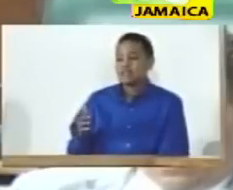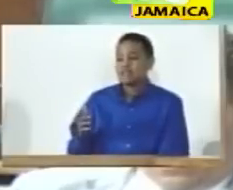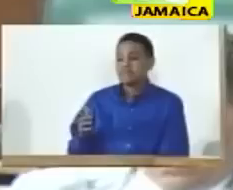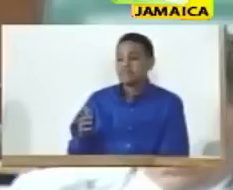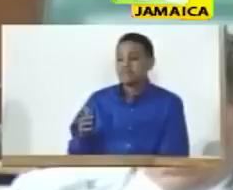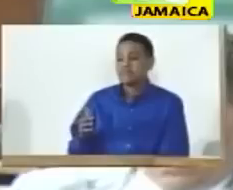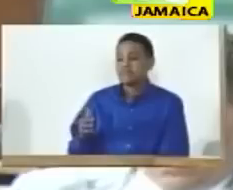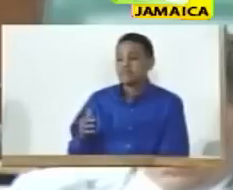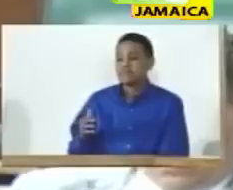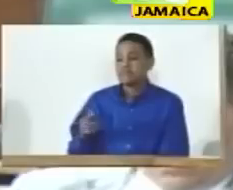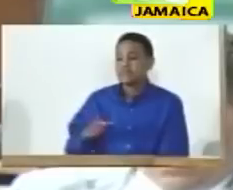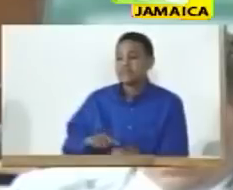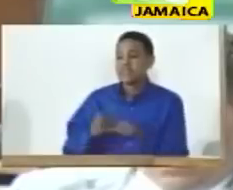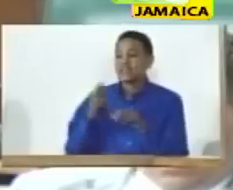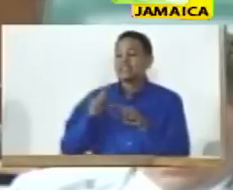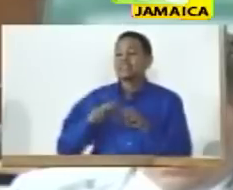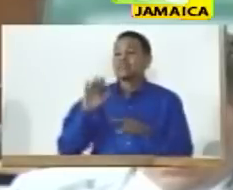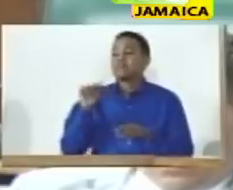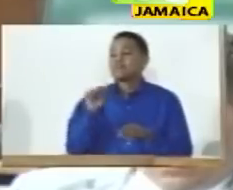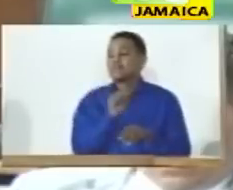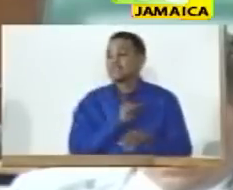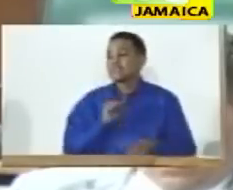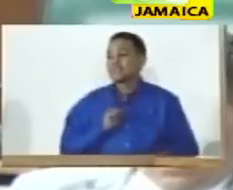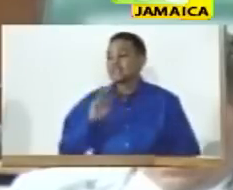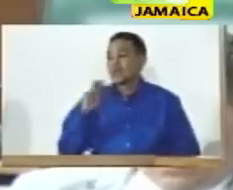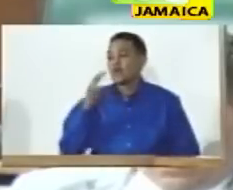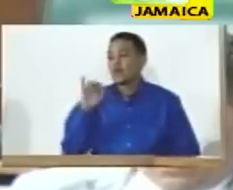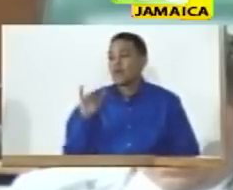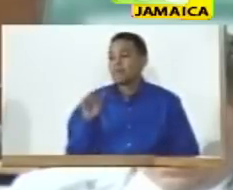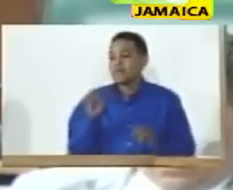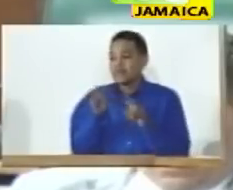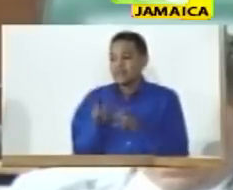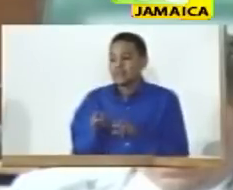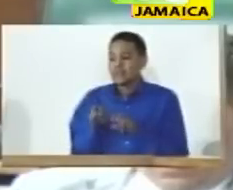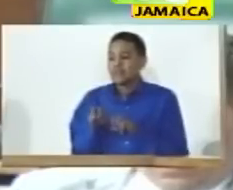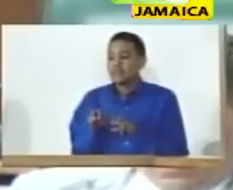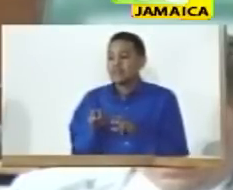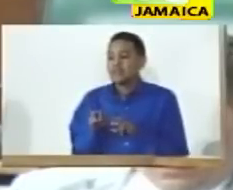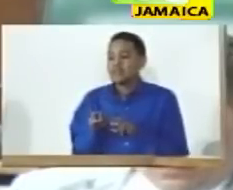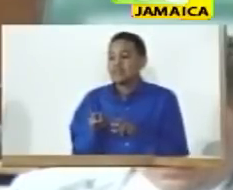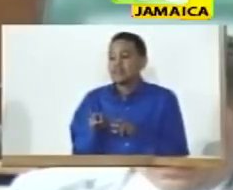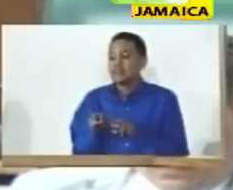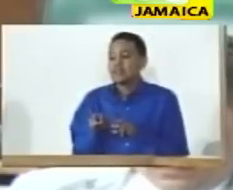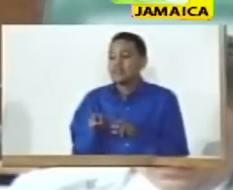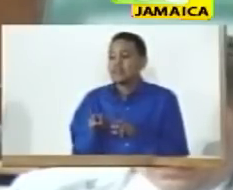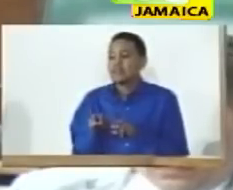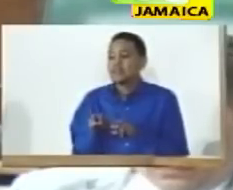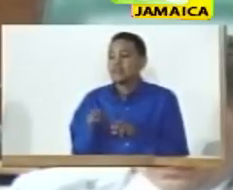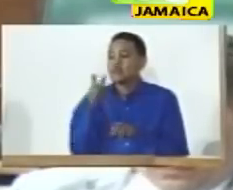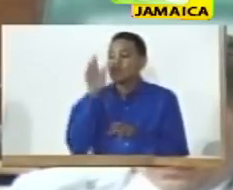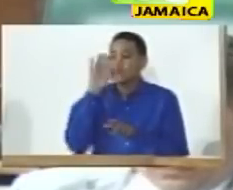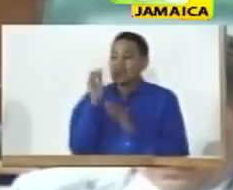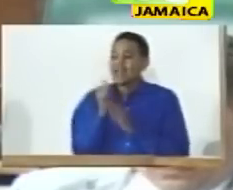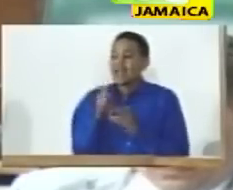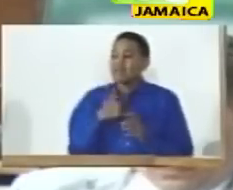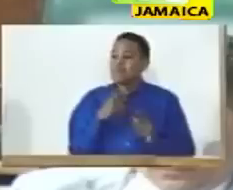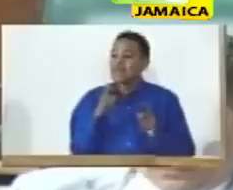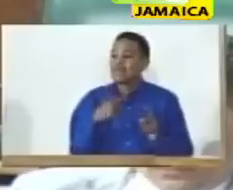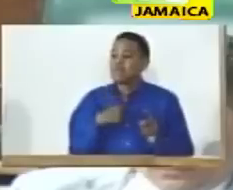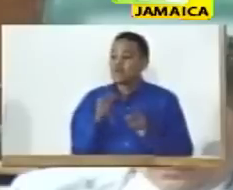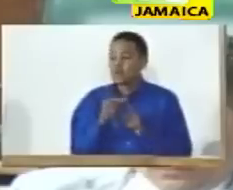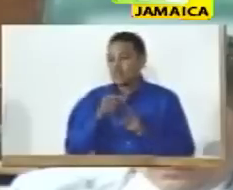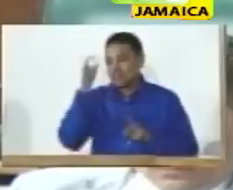beside Senator Webby, who would guide me and give me words of